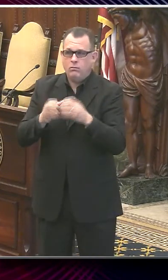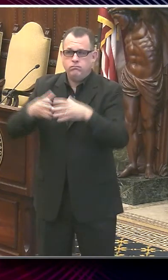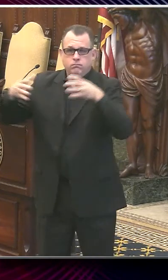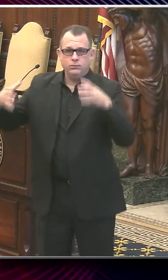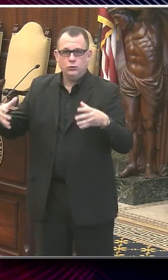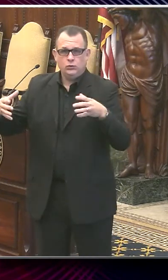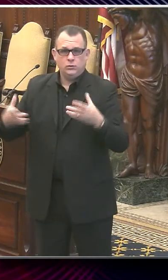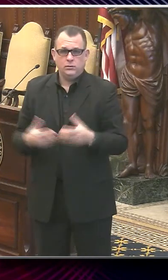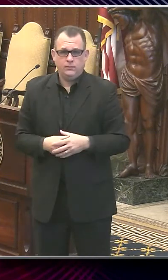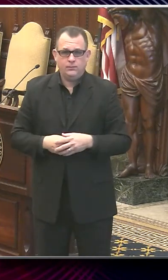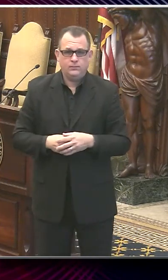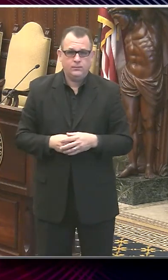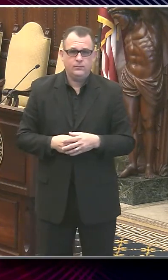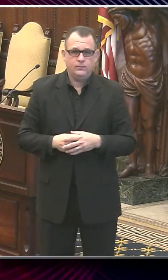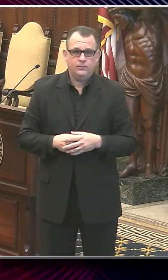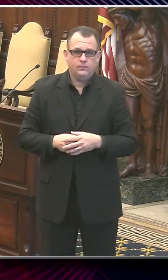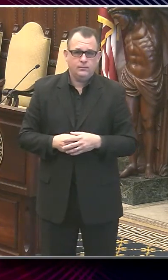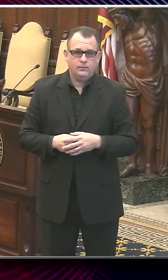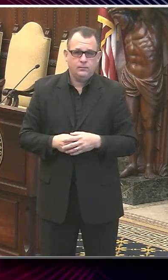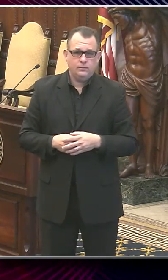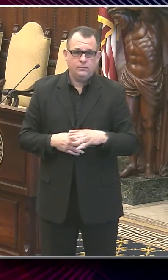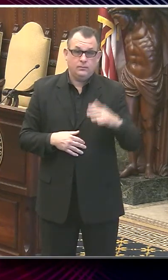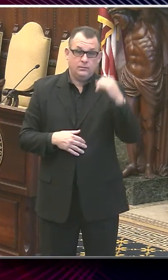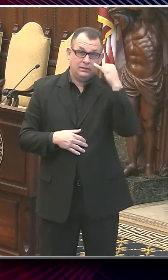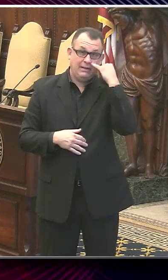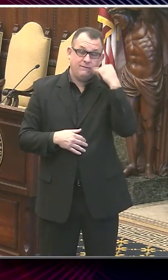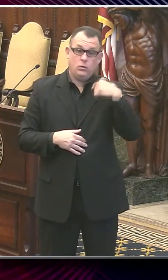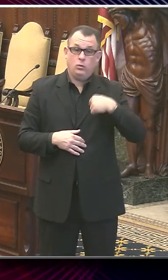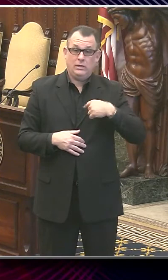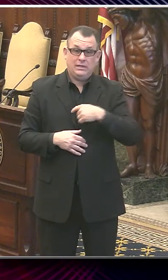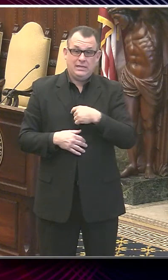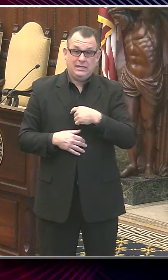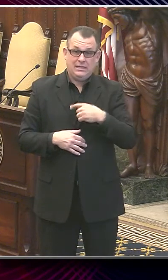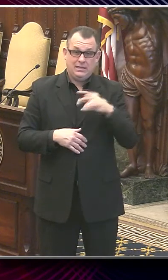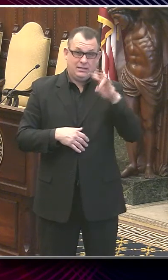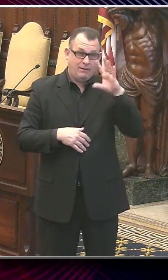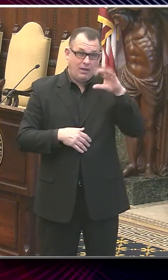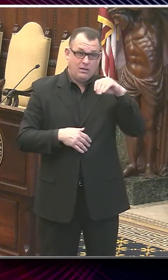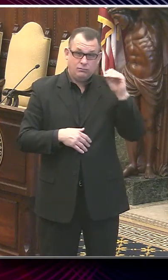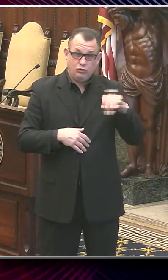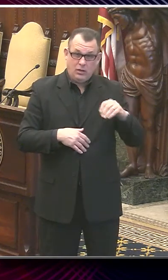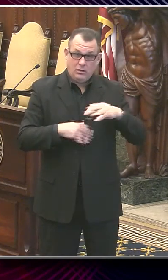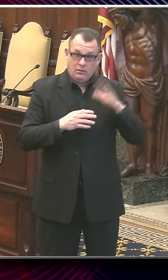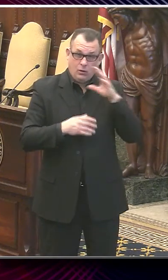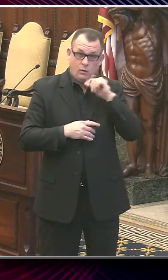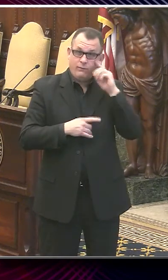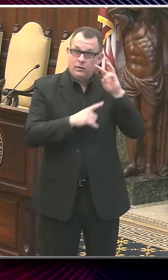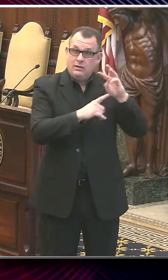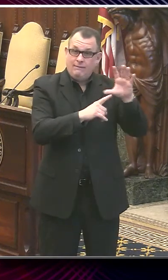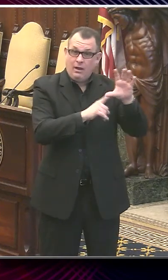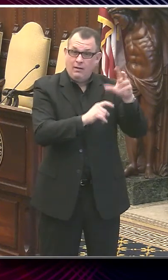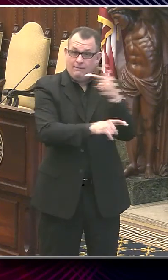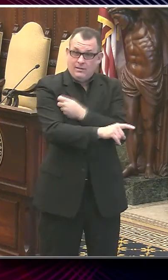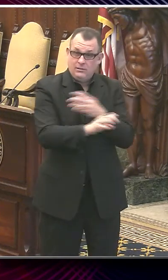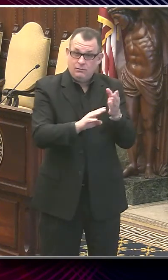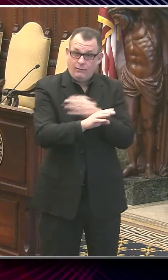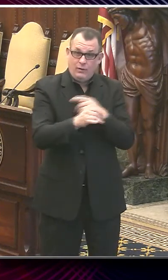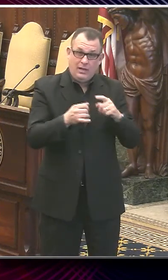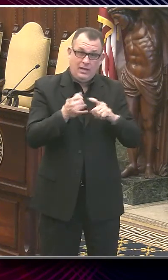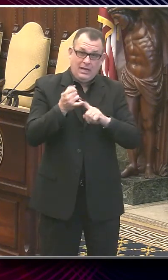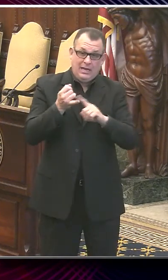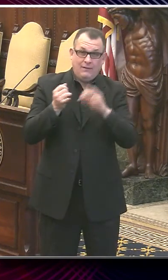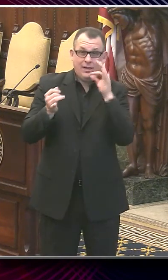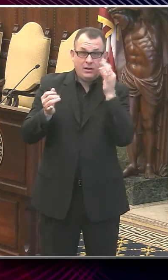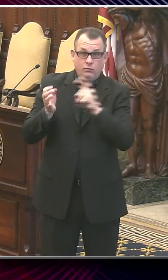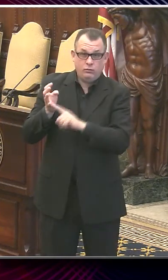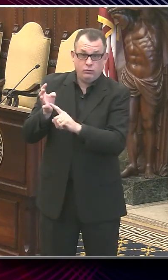we went on a current trajectory, we would have 75% of people over the age of 65 vaccinated by the end of April. I